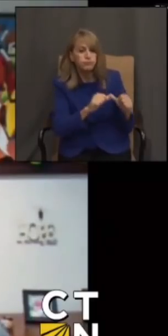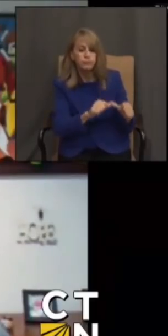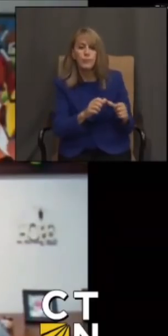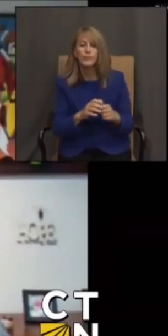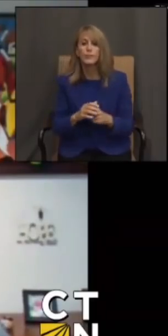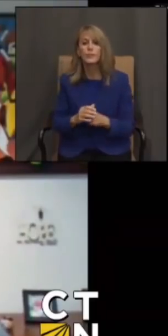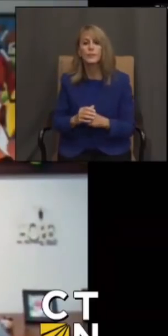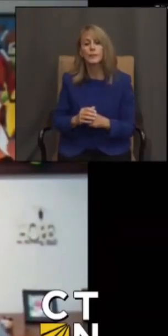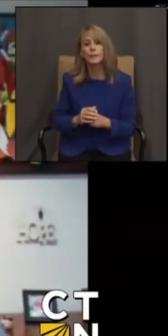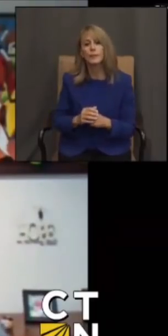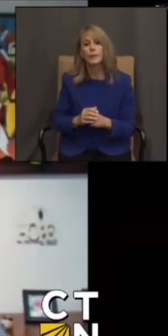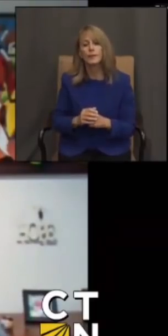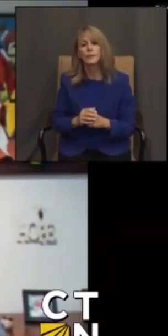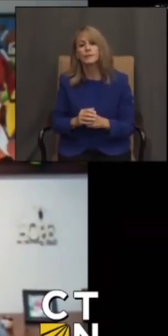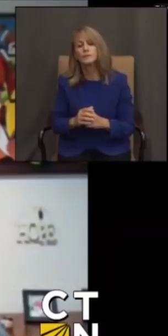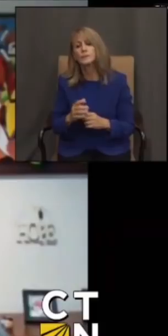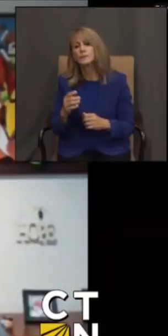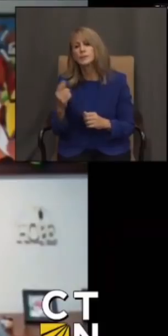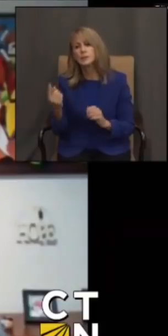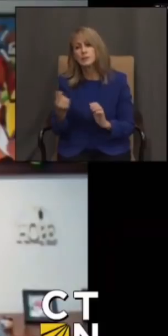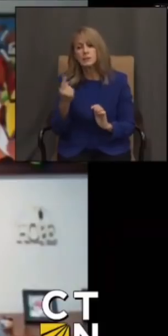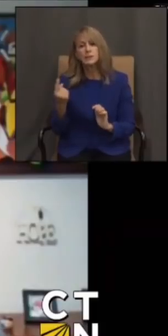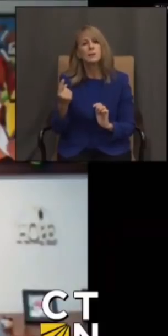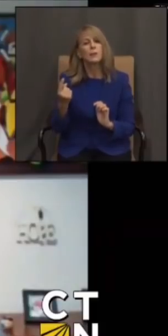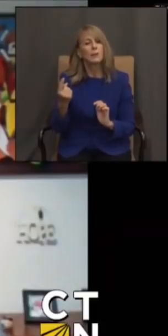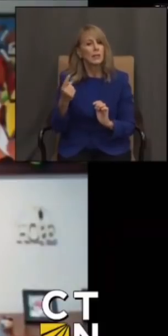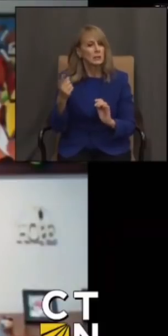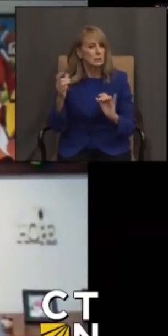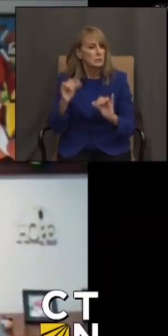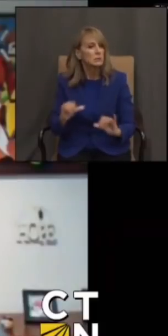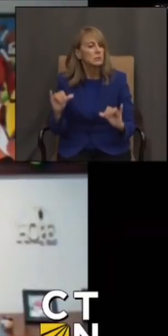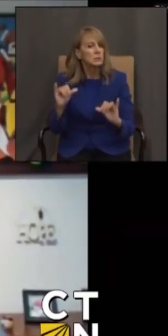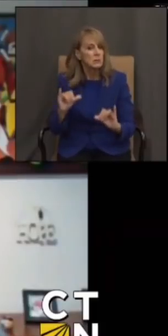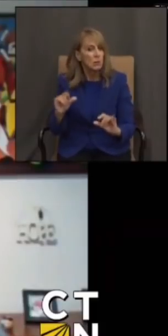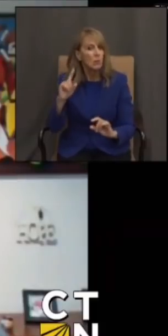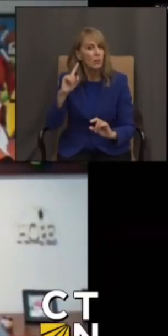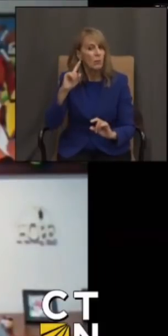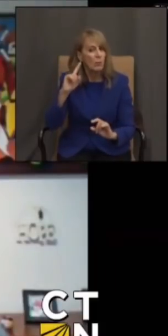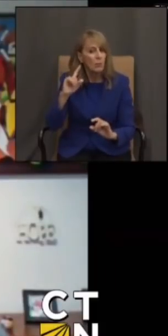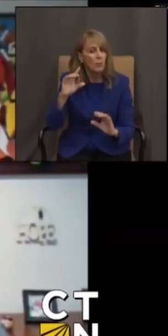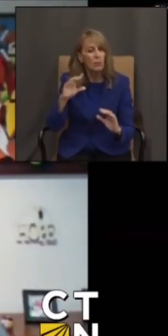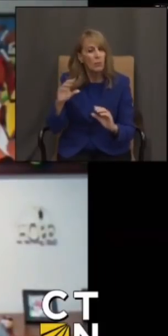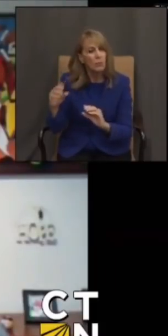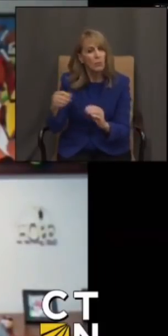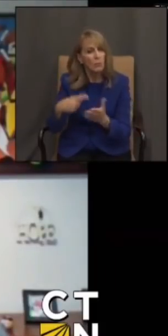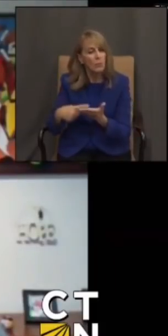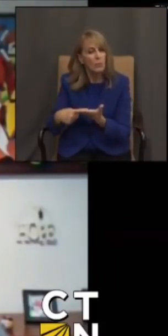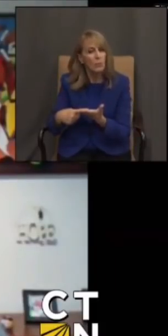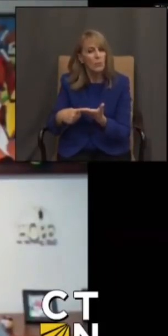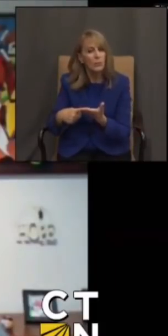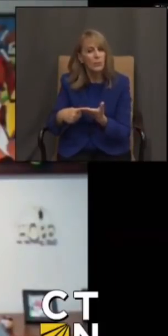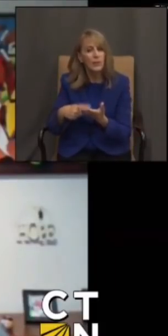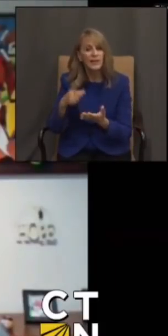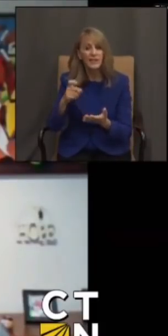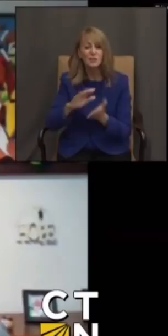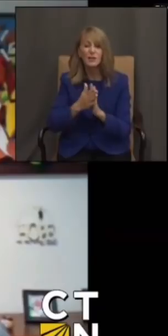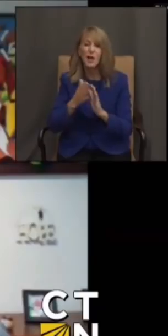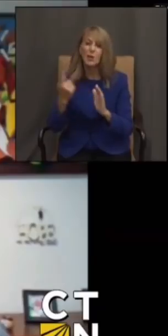thing we continue to hear, and Commissioner, you mentioned this as well, is that this pandemic in many ways has been a collective